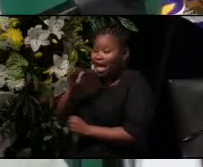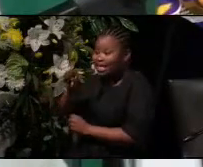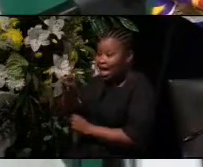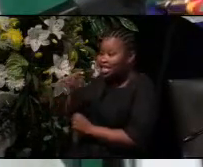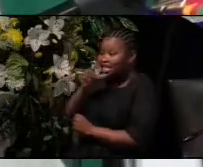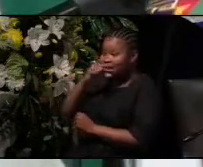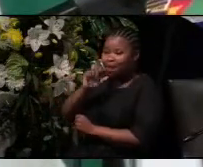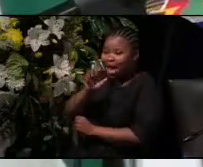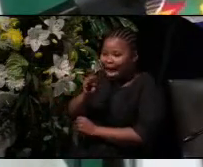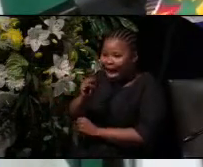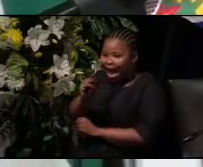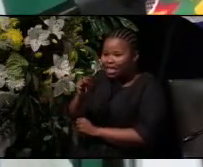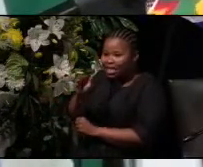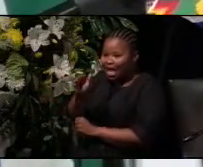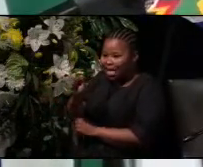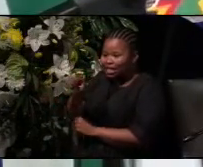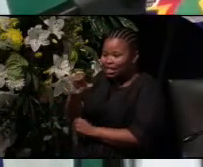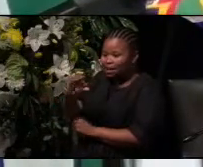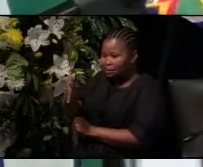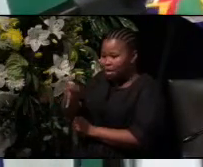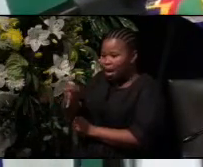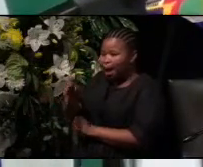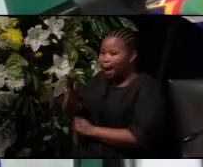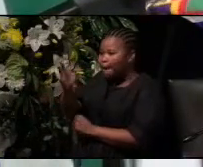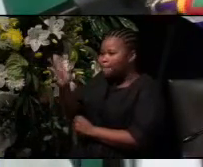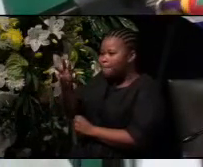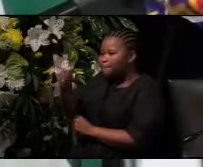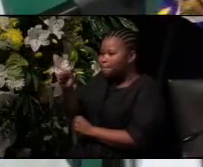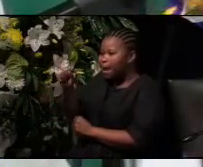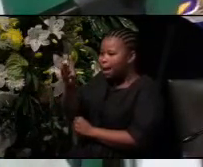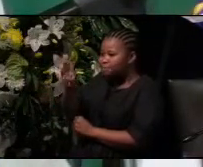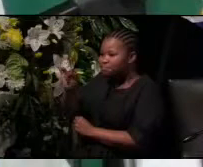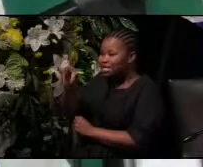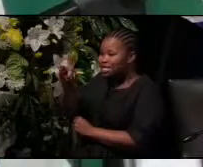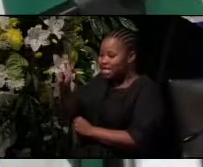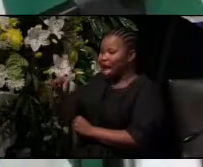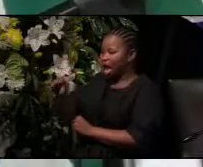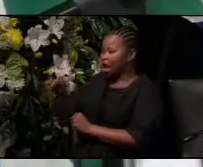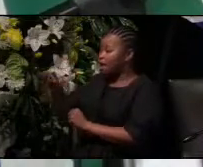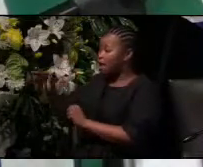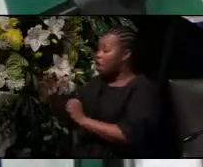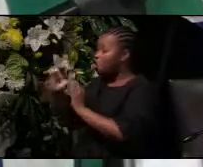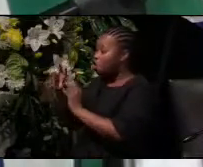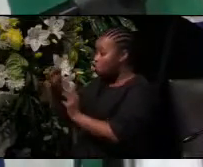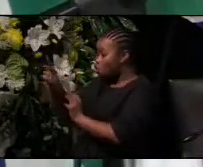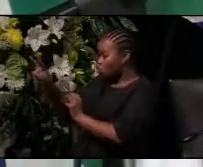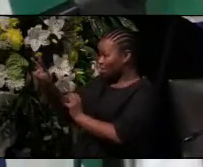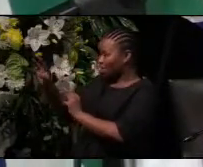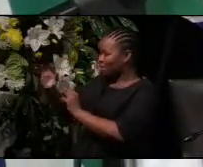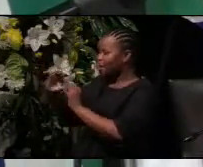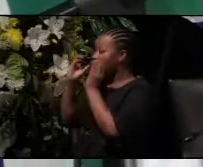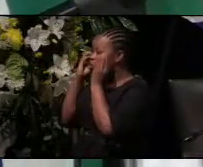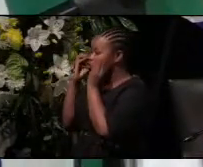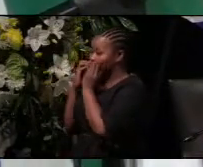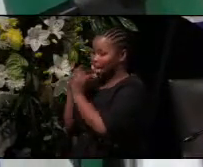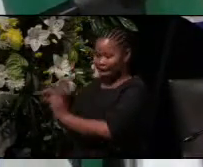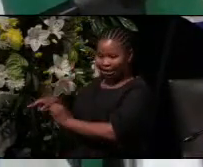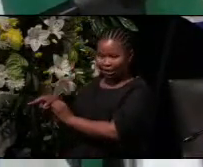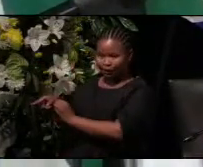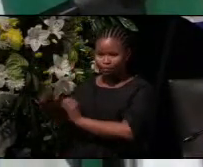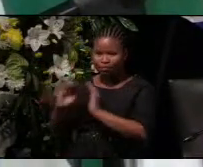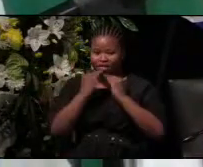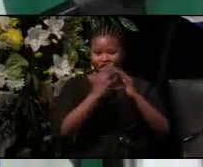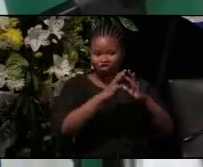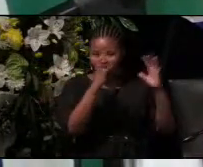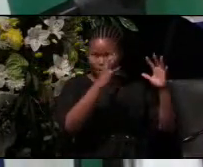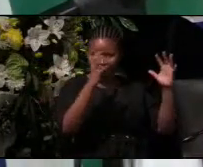sacp Moses mabida Northwest is called asacp Moses Cortana